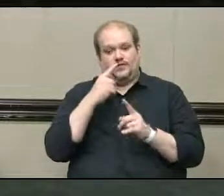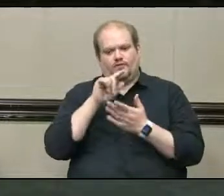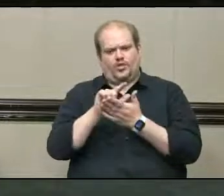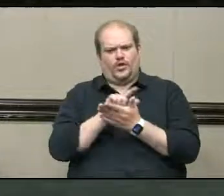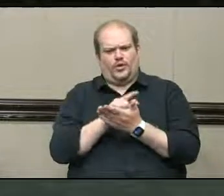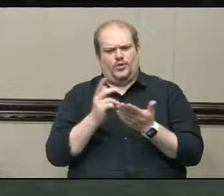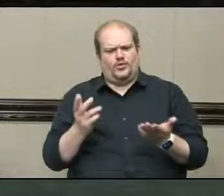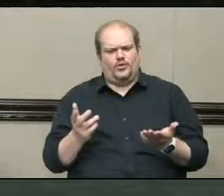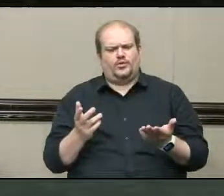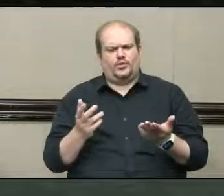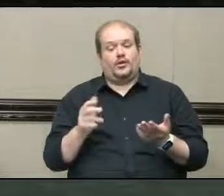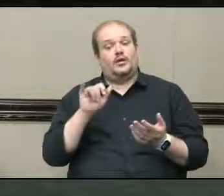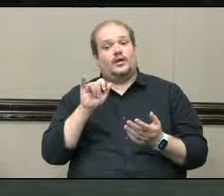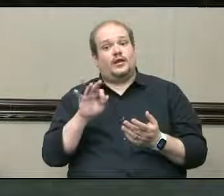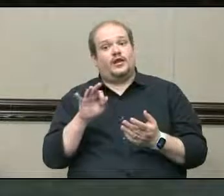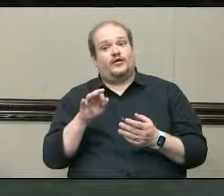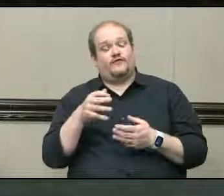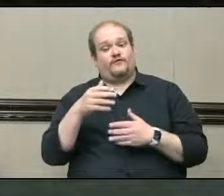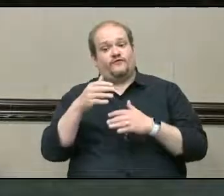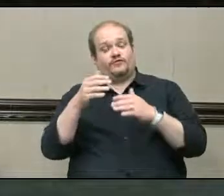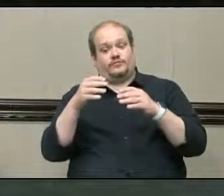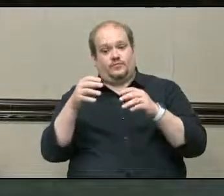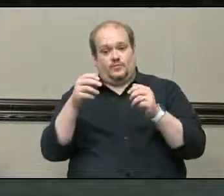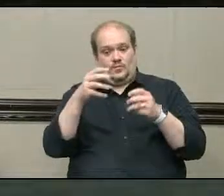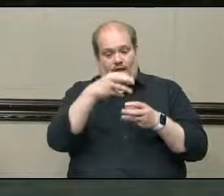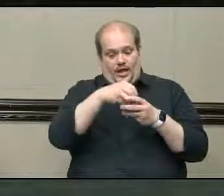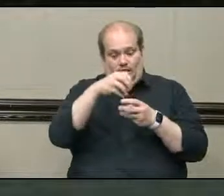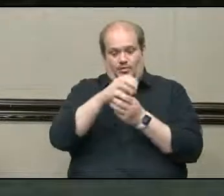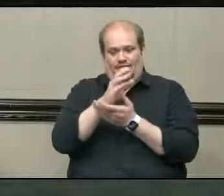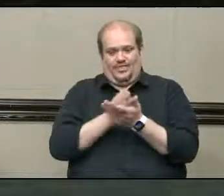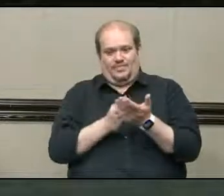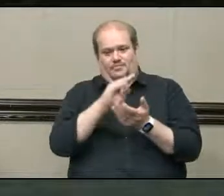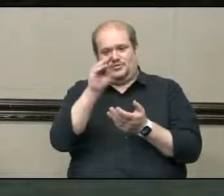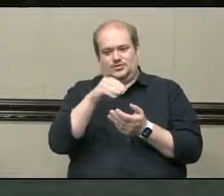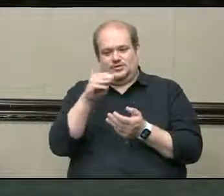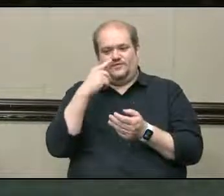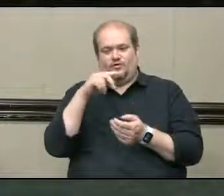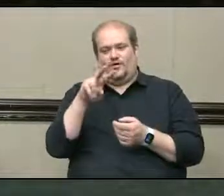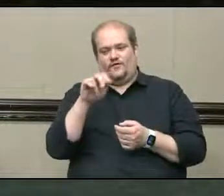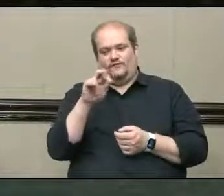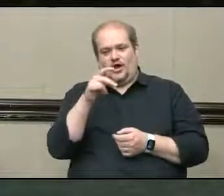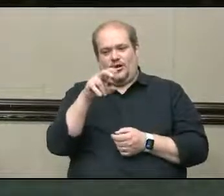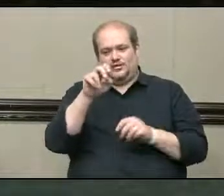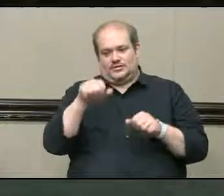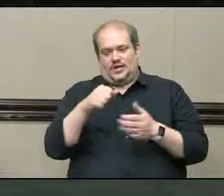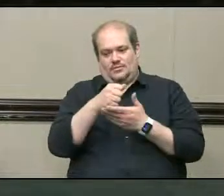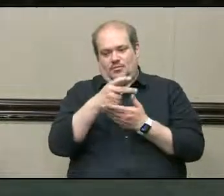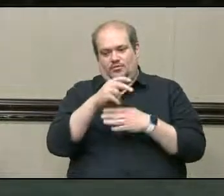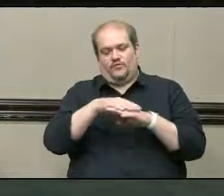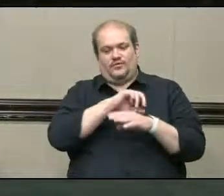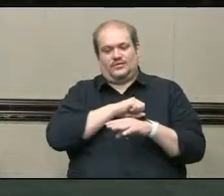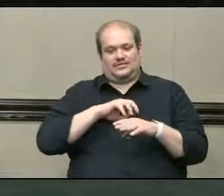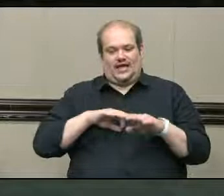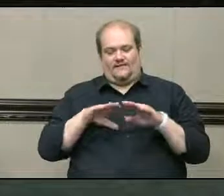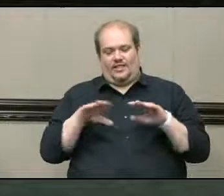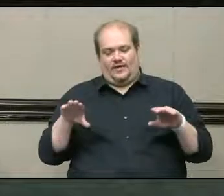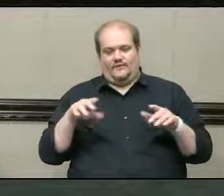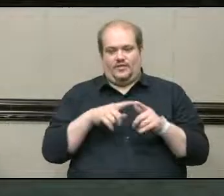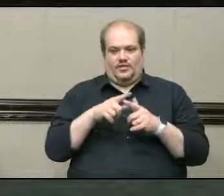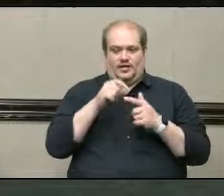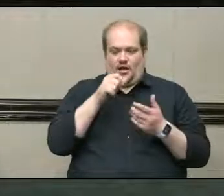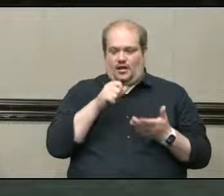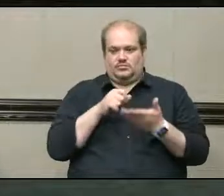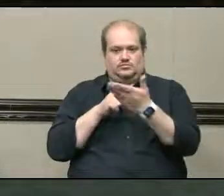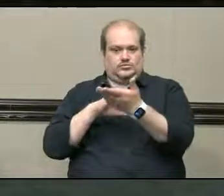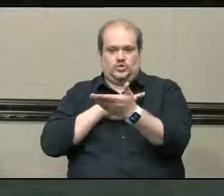code. If it falls within those percentages for those variances and it can be approved at staff level, it does not go